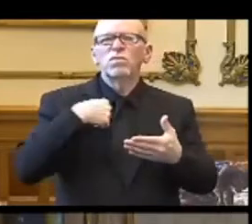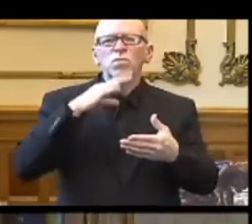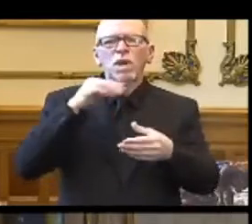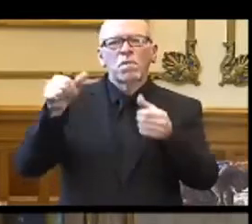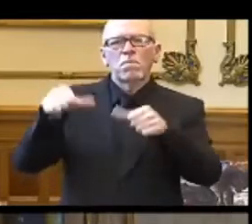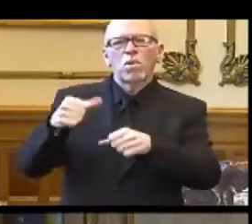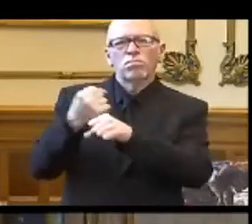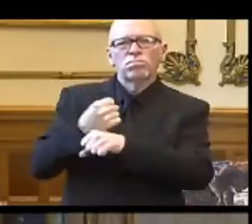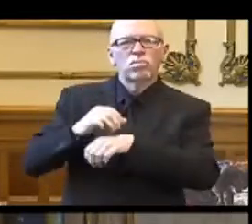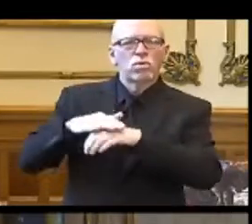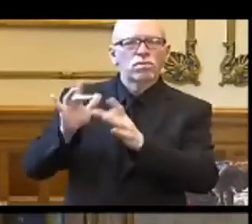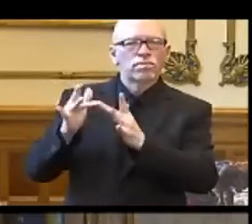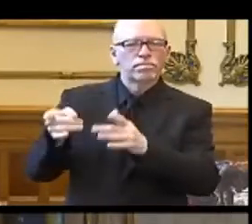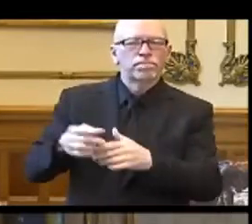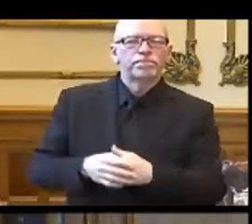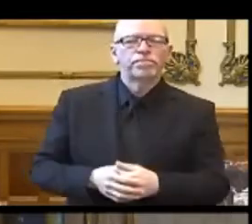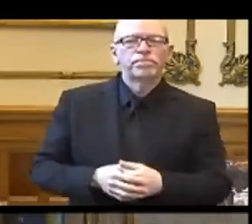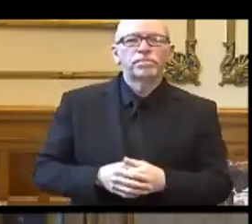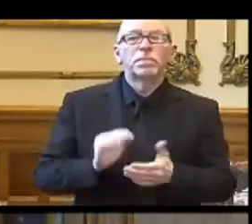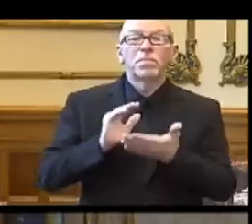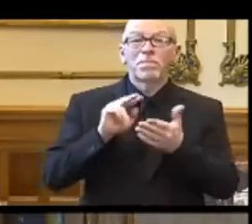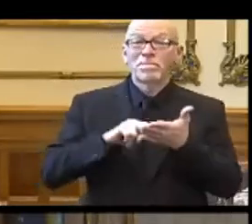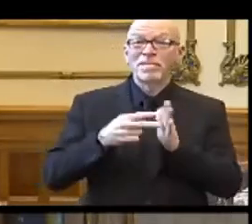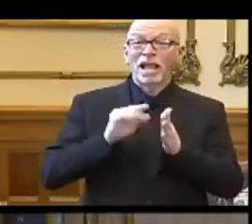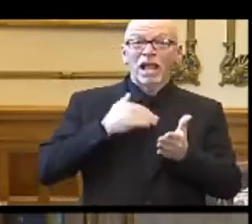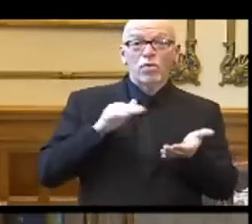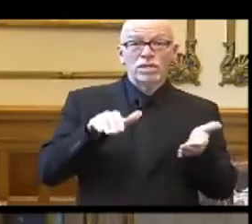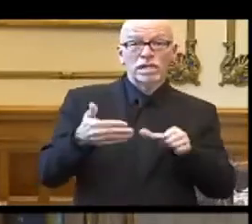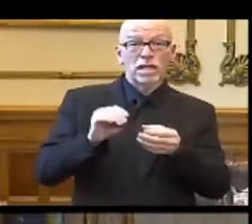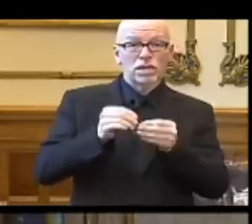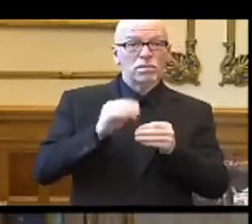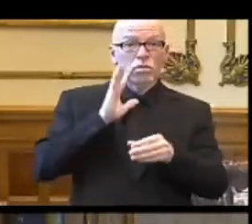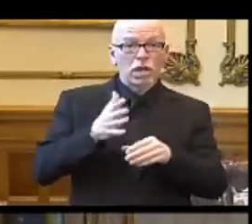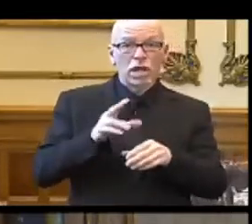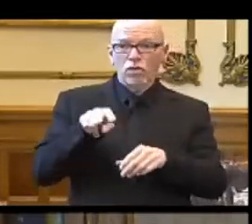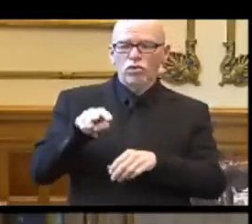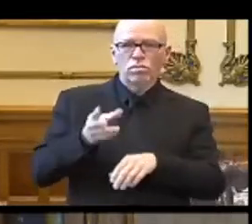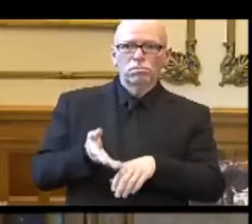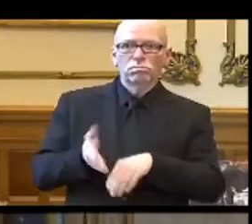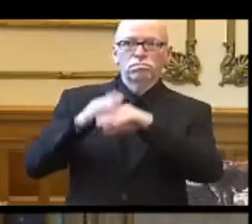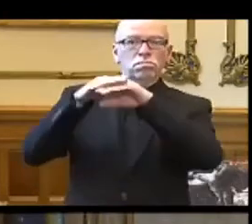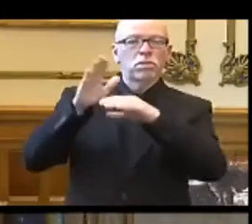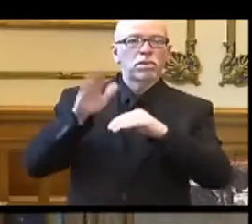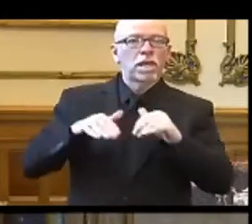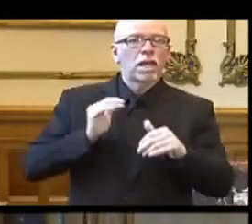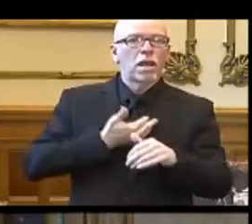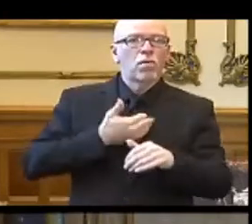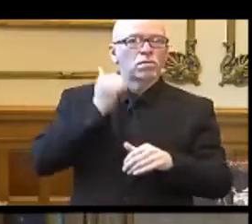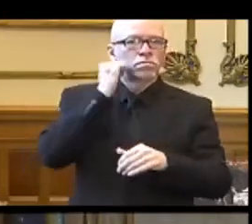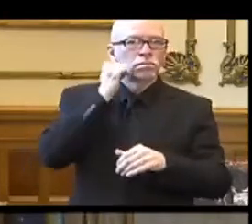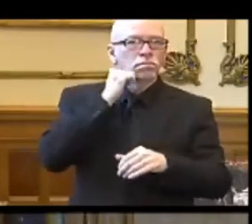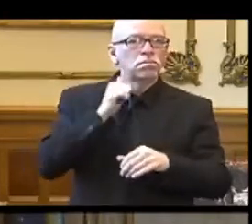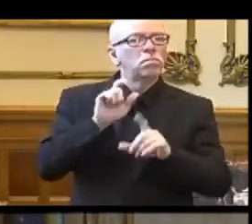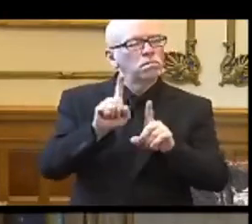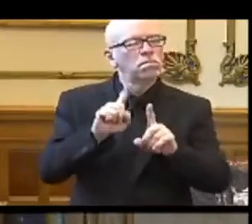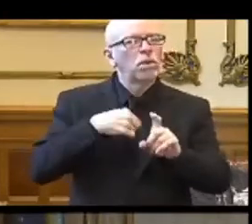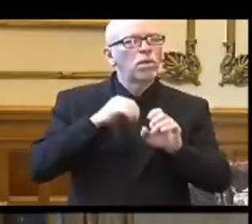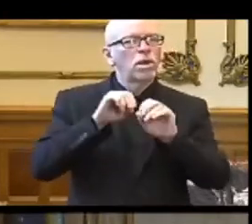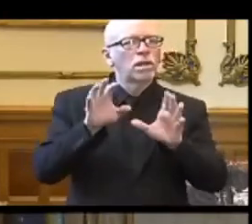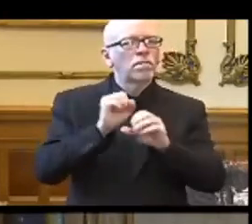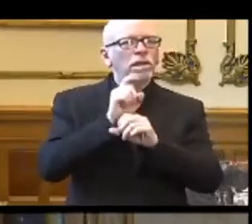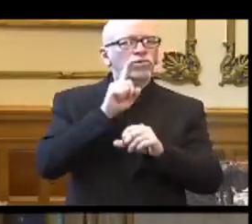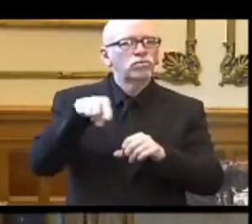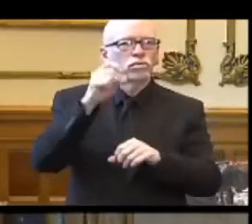data. This will cause our death numbers to show an increase that's higher than what we've typically seen. But I want to make sure that